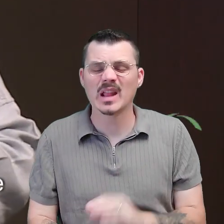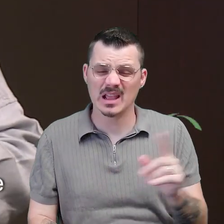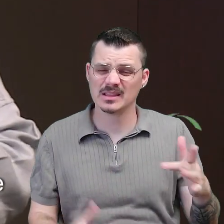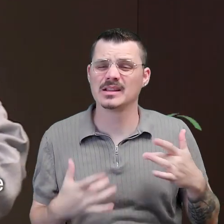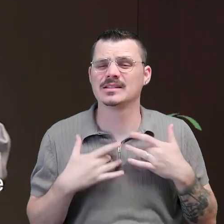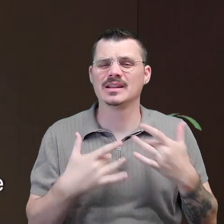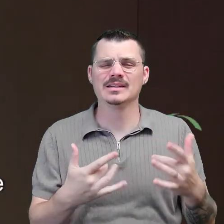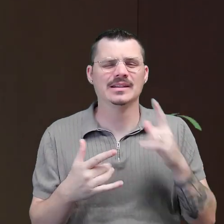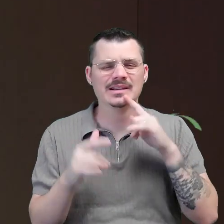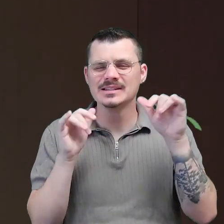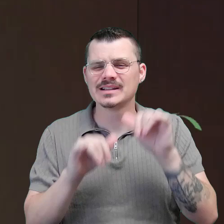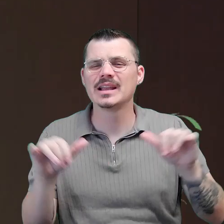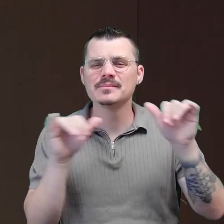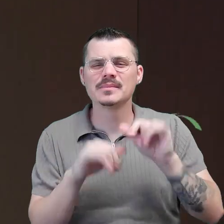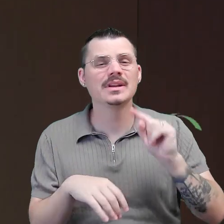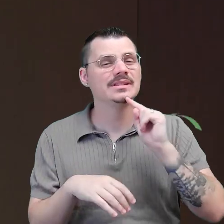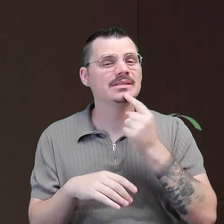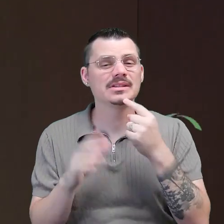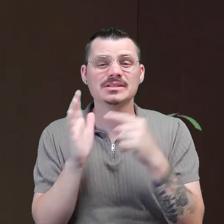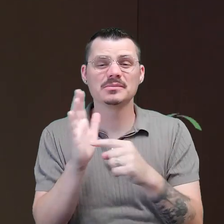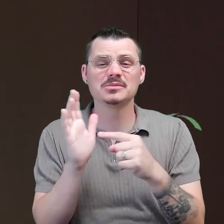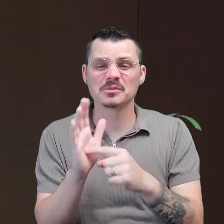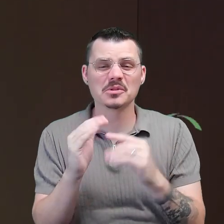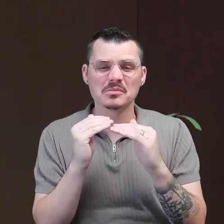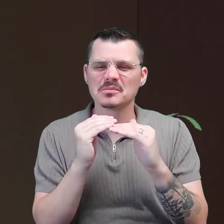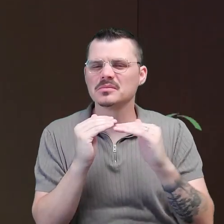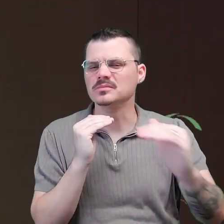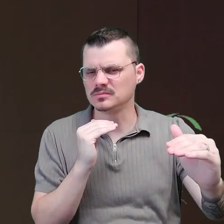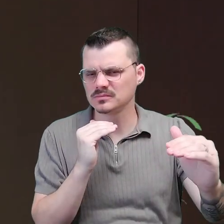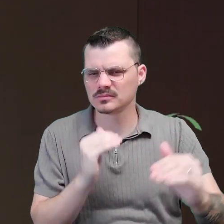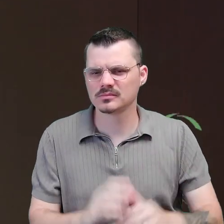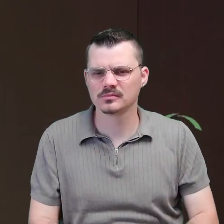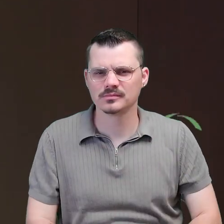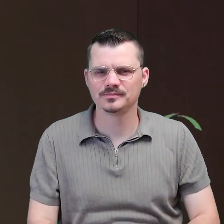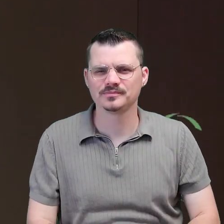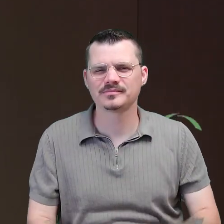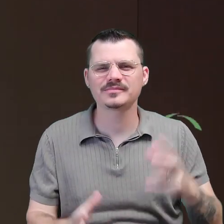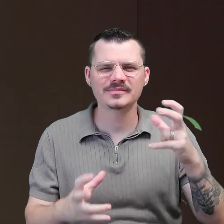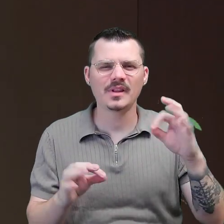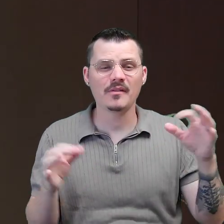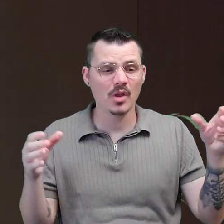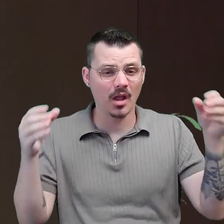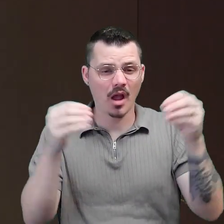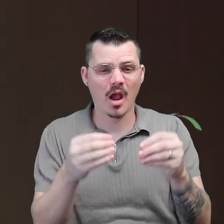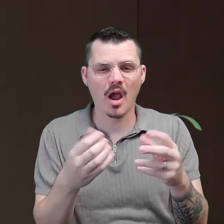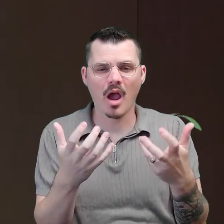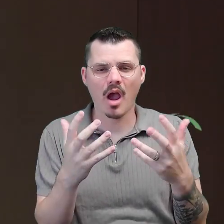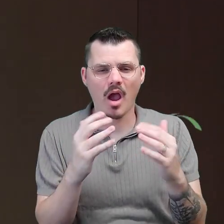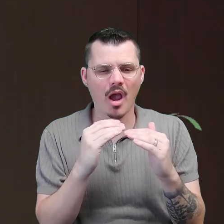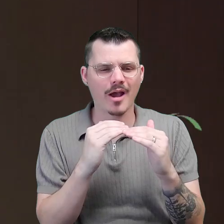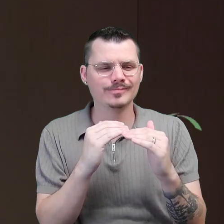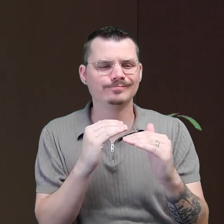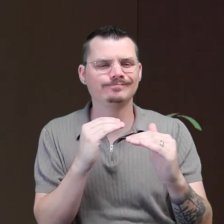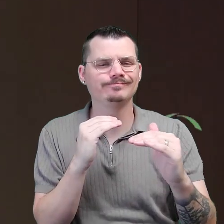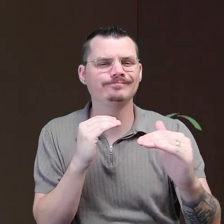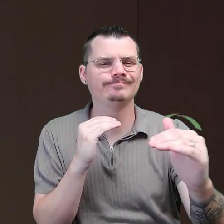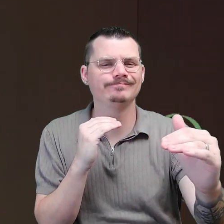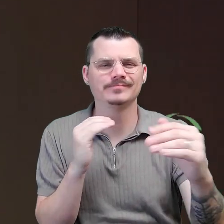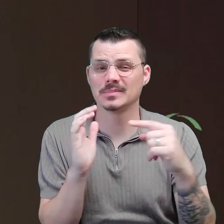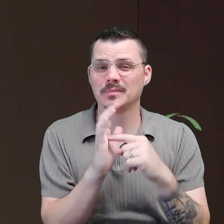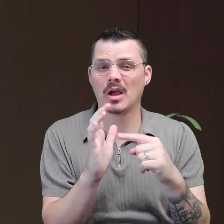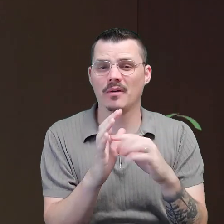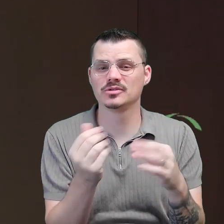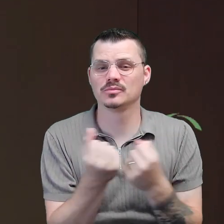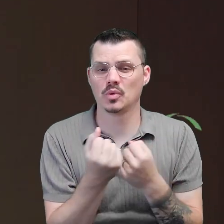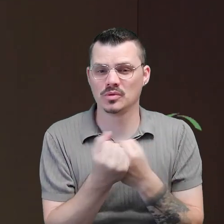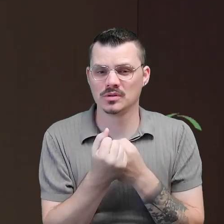tended to have pretty much the same seriousness of symptoms. It was kind of a holding pattern model of support. Well,